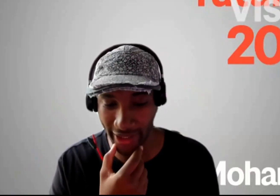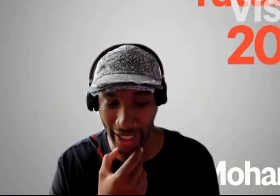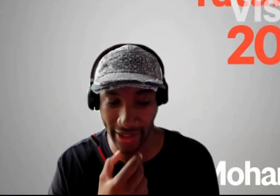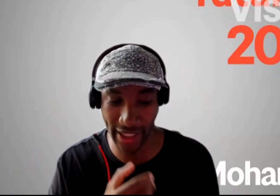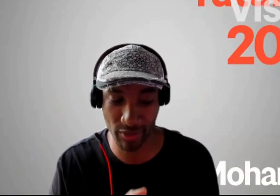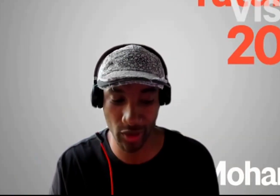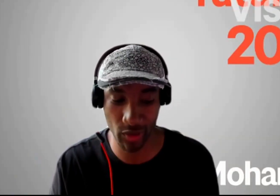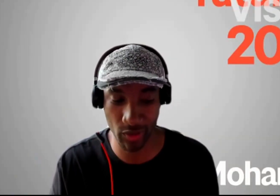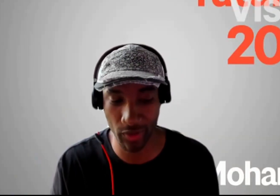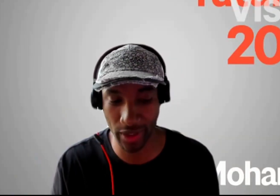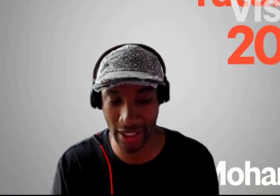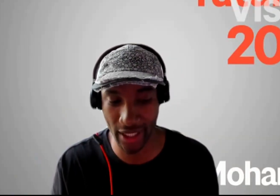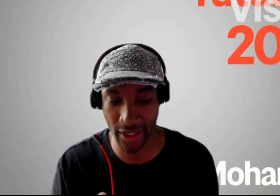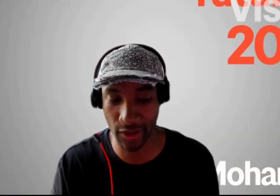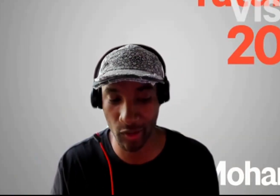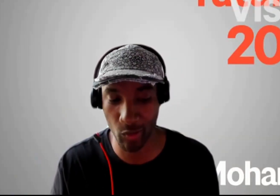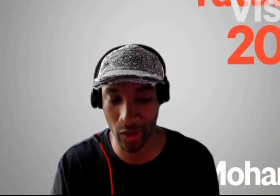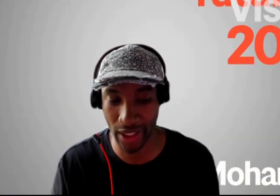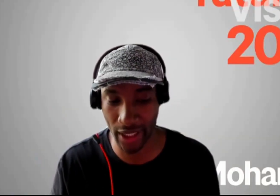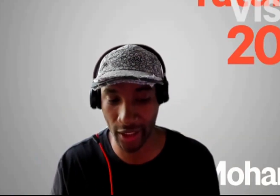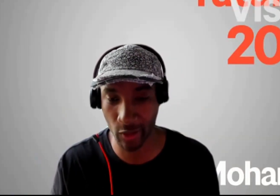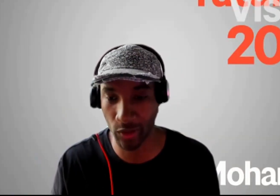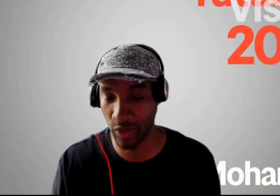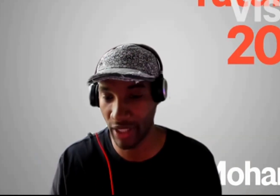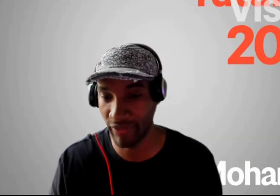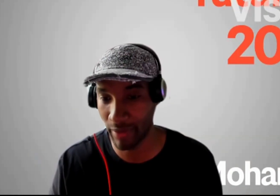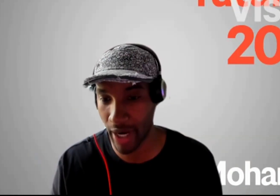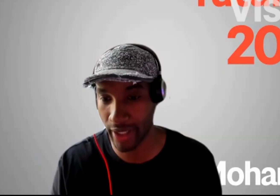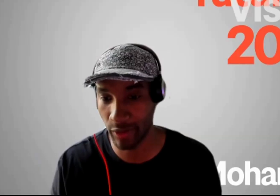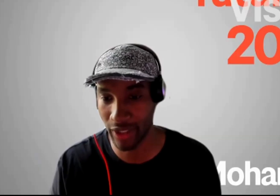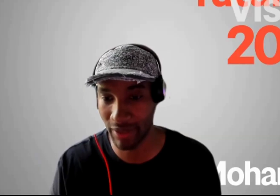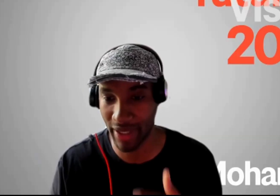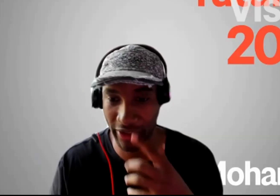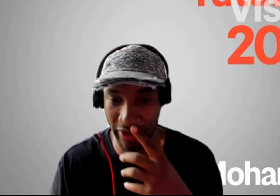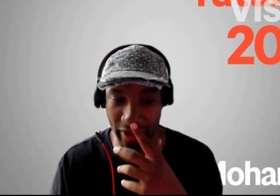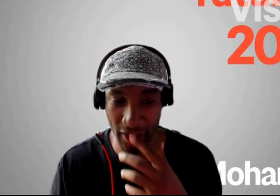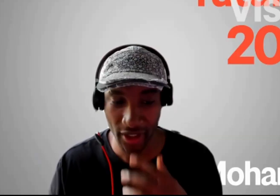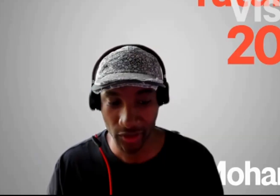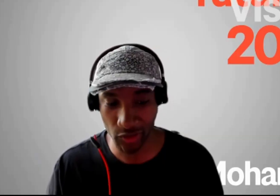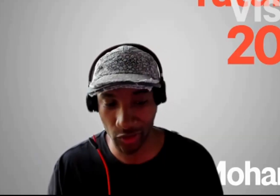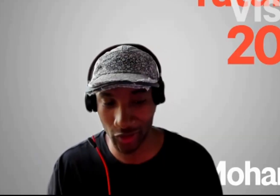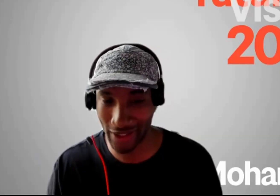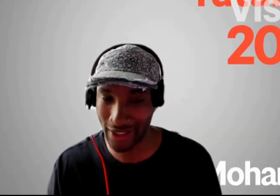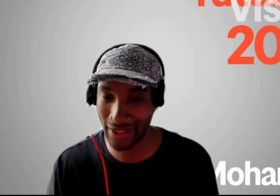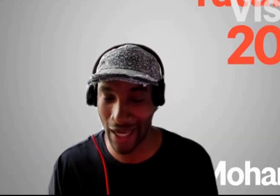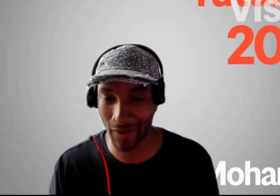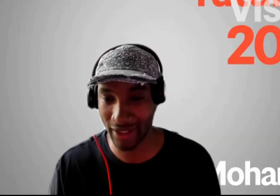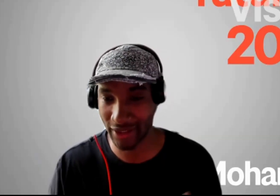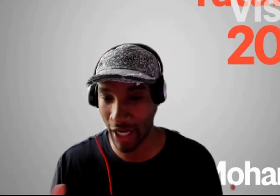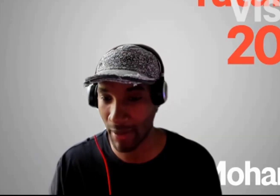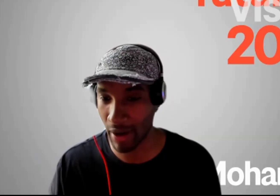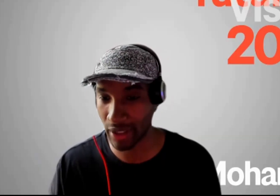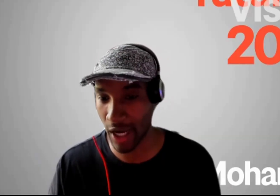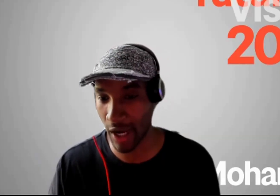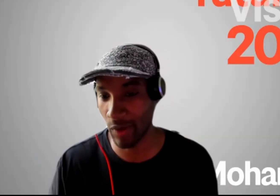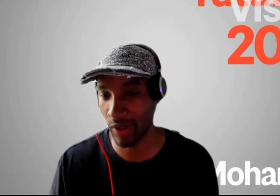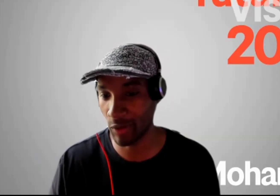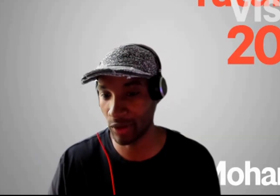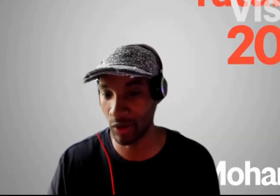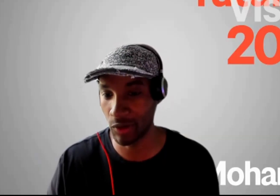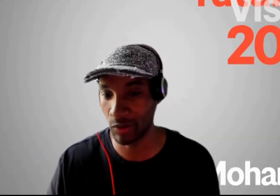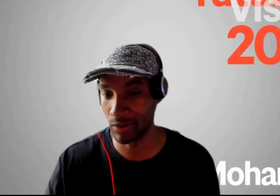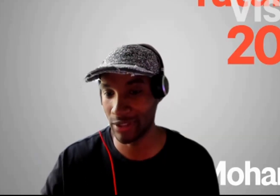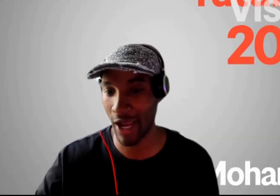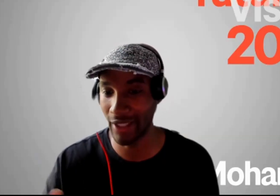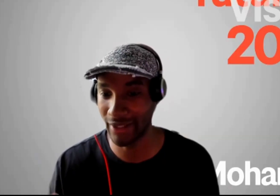was an intern at the time. So when we were starting in the morning, like he would bring everybody, including myself, to just sit down and talk about how we were